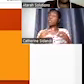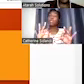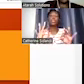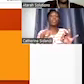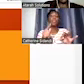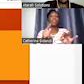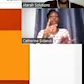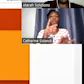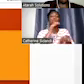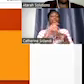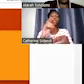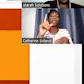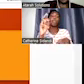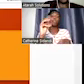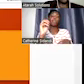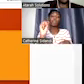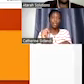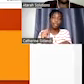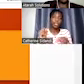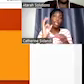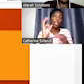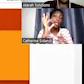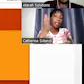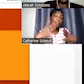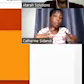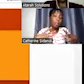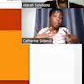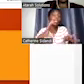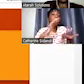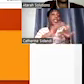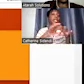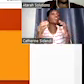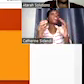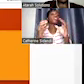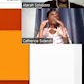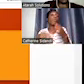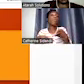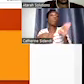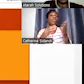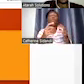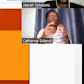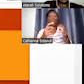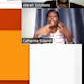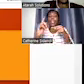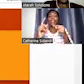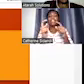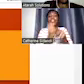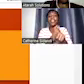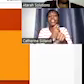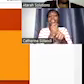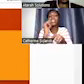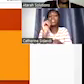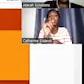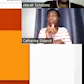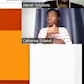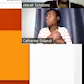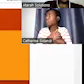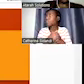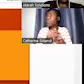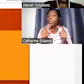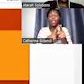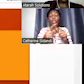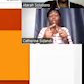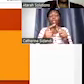on the LMS. 3 of you will stand a chance to win this training by Pathway Solution Services. And then the offer for